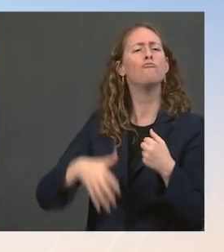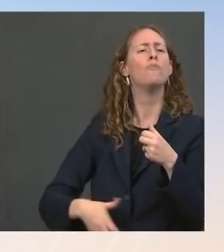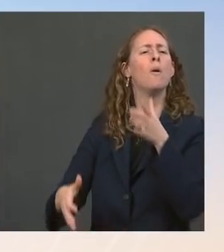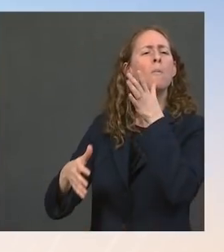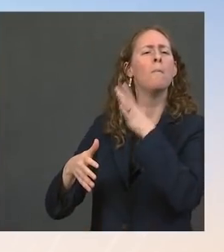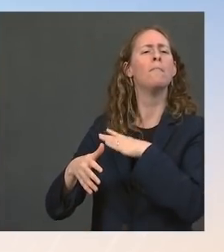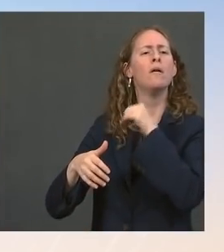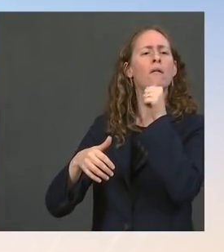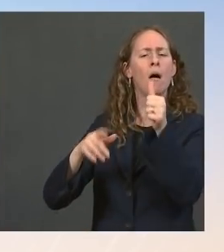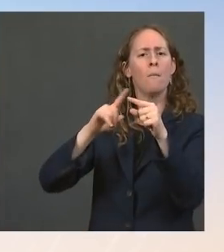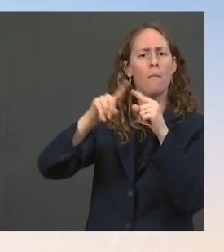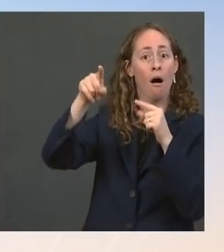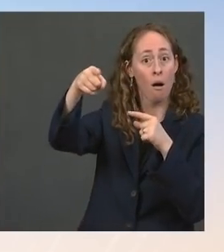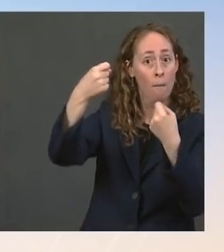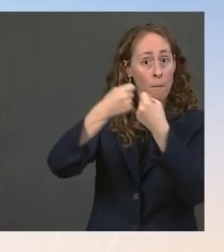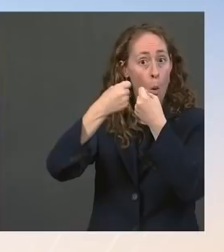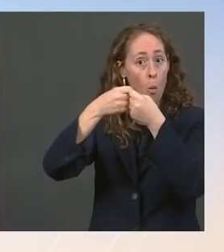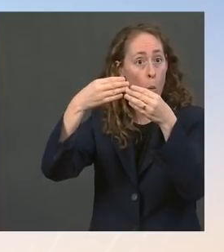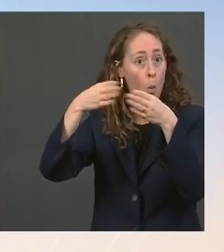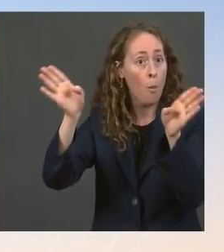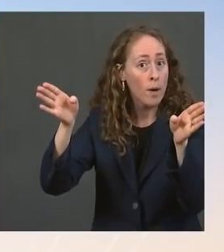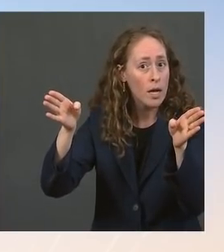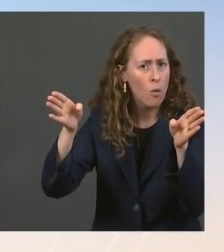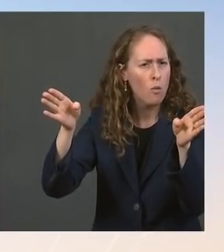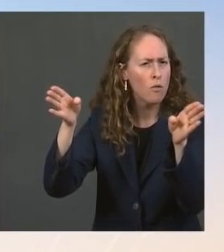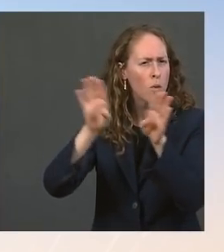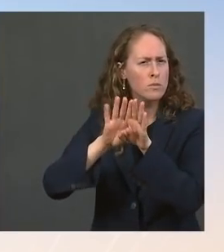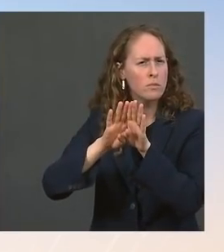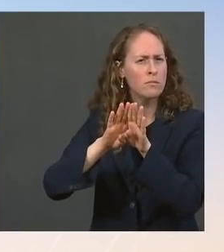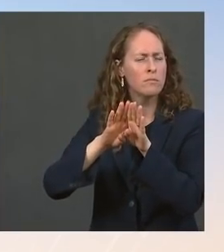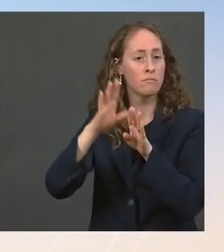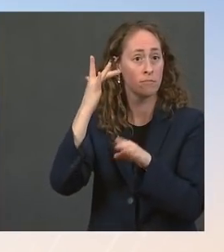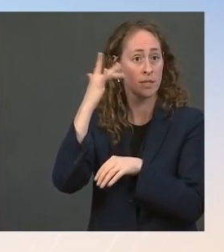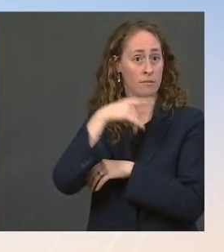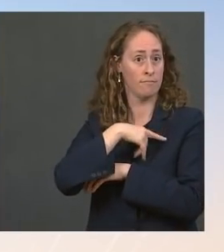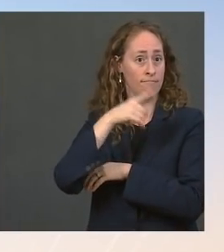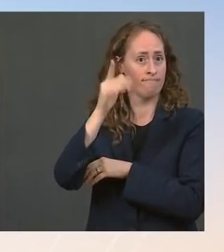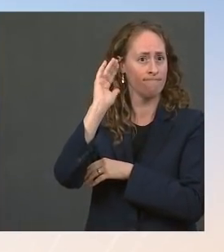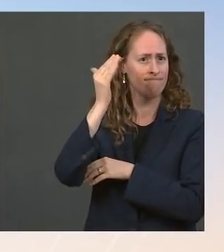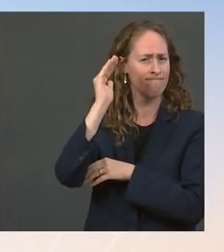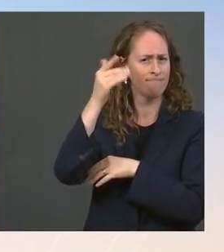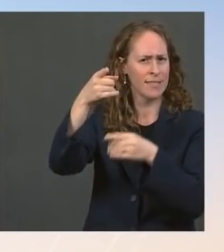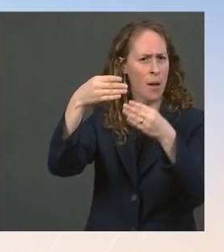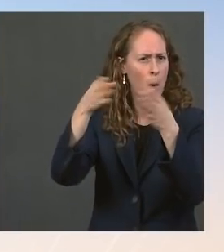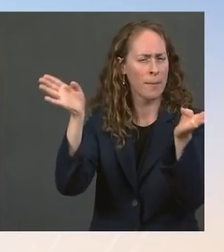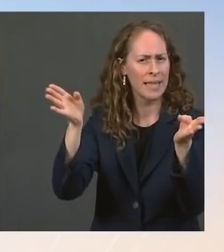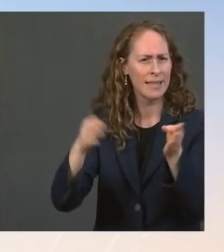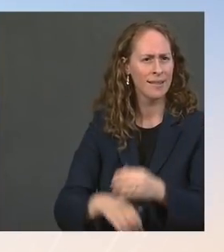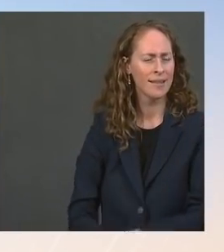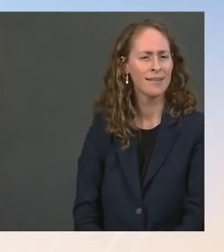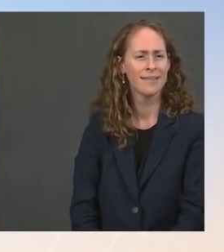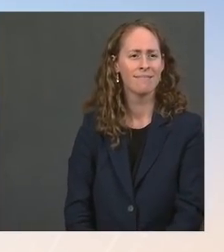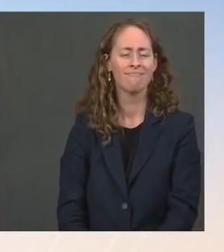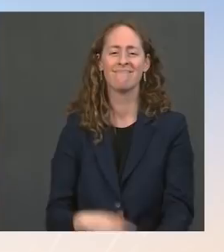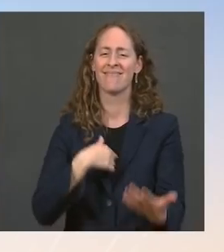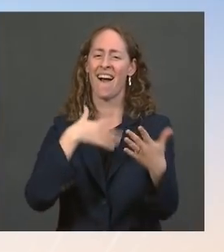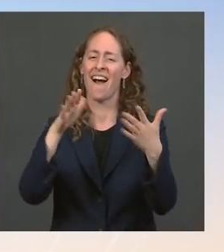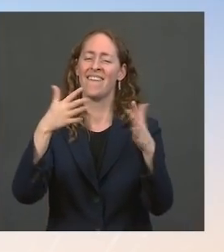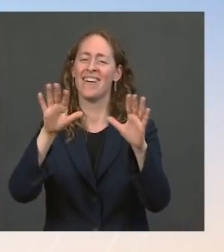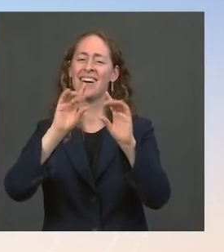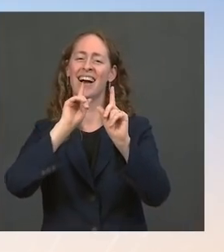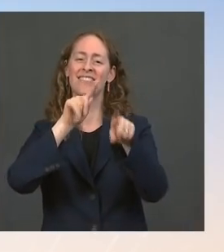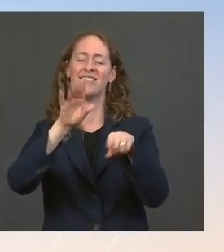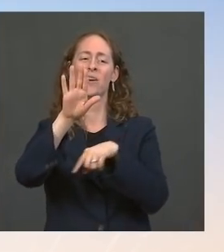my understanding is that a lot of this is happening on this side of the border. I think you know the answer to that question, and I just conveyed clearly that we're implementing our